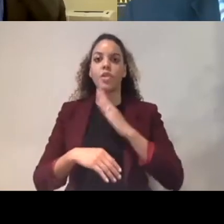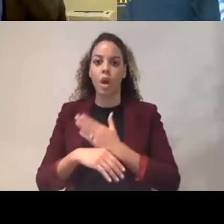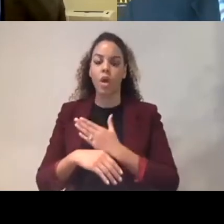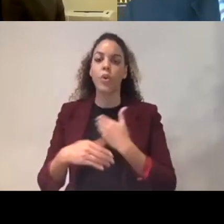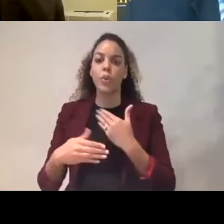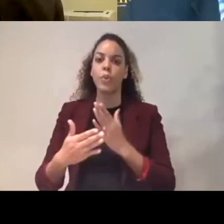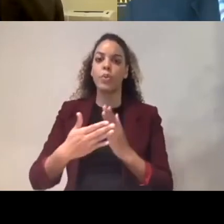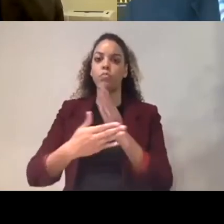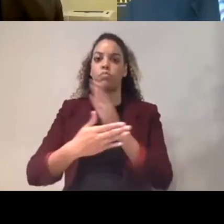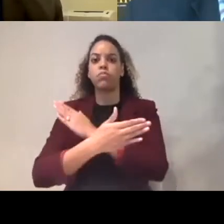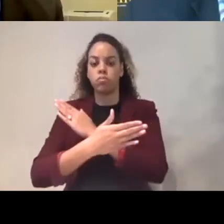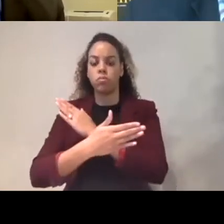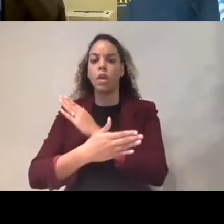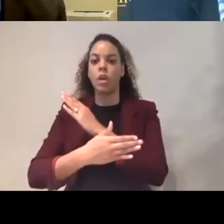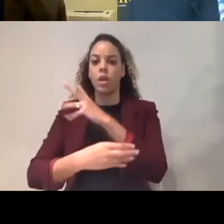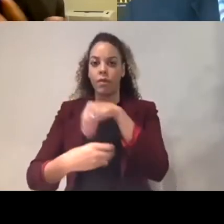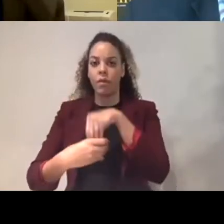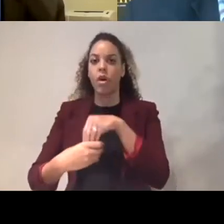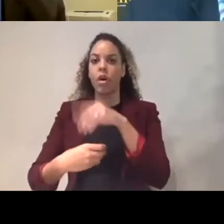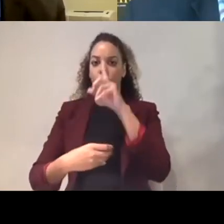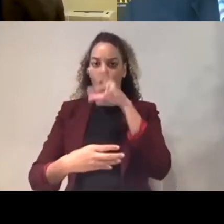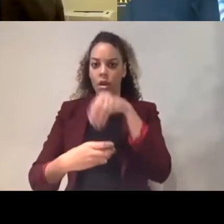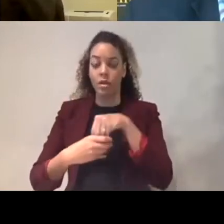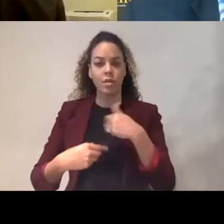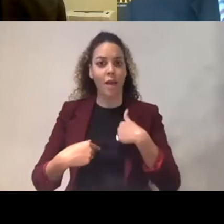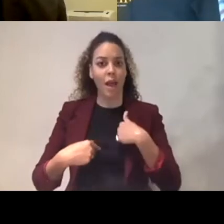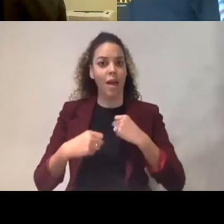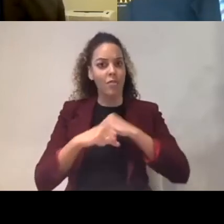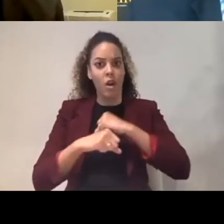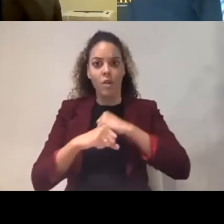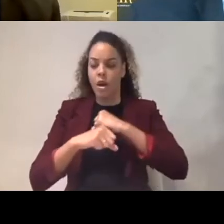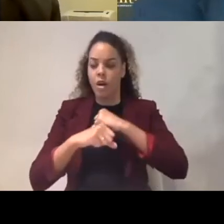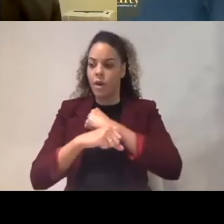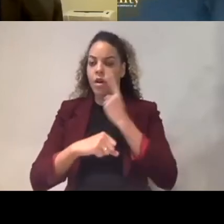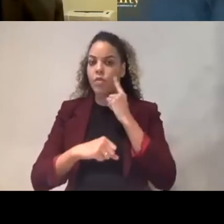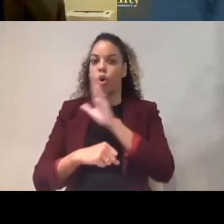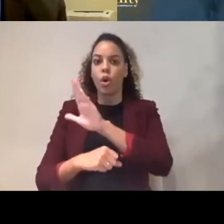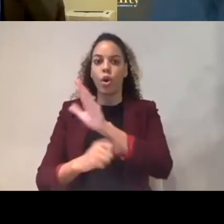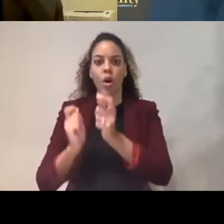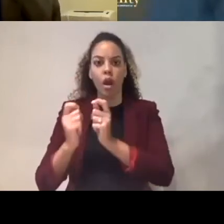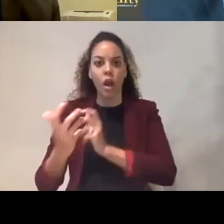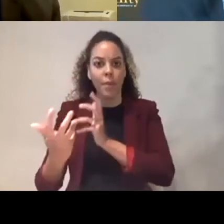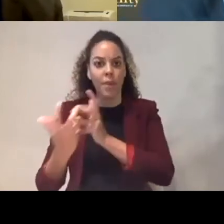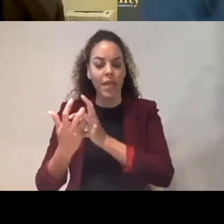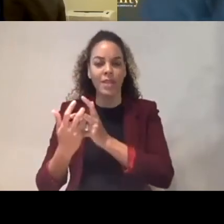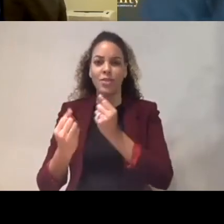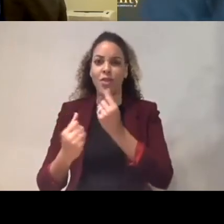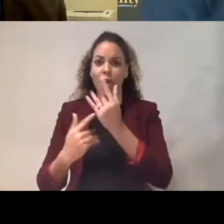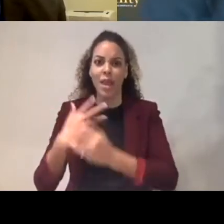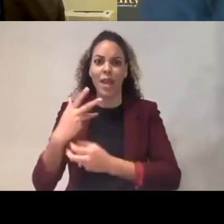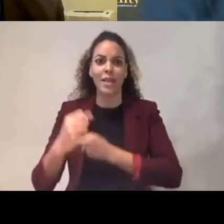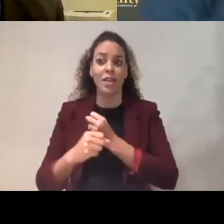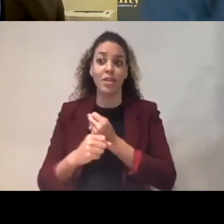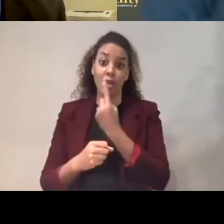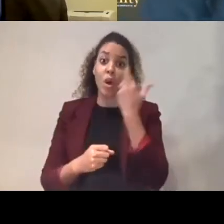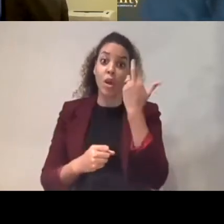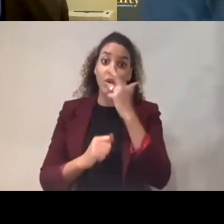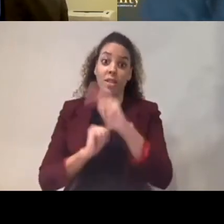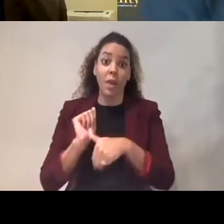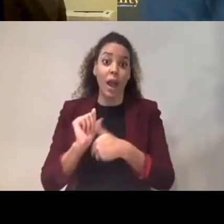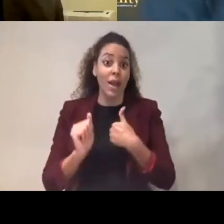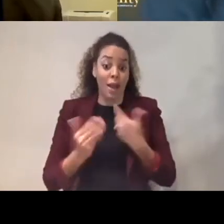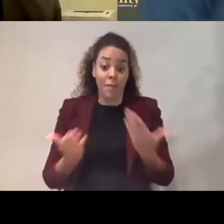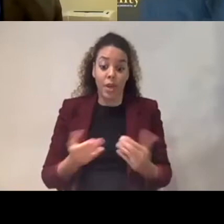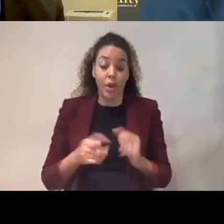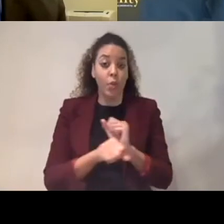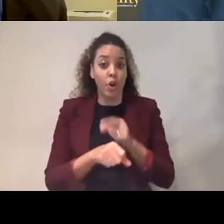for accommodations for her in my personal life for years. And it's one of the reasons I'm in this job and why I feel so passionately about